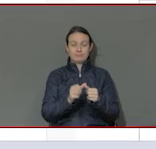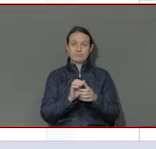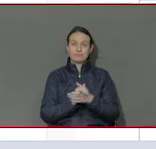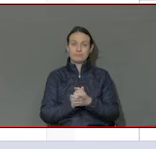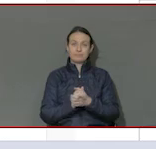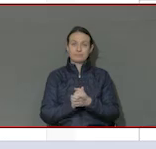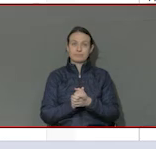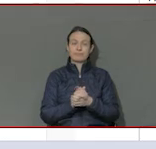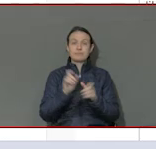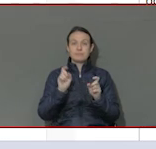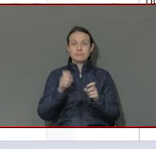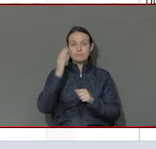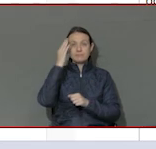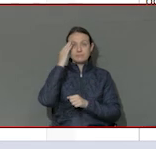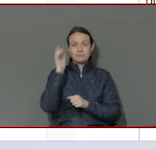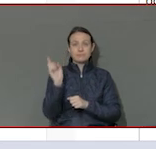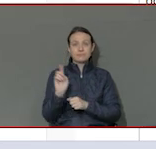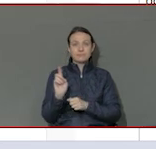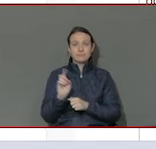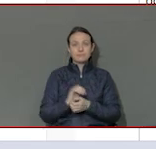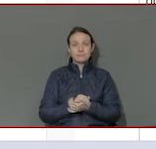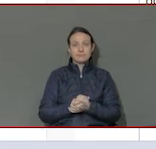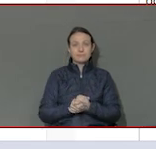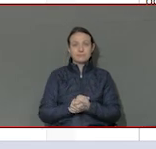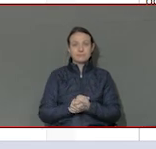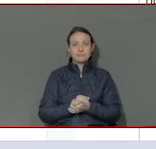we must know is the significance of the change.